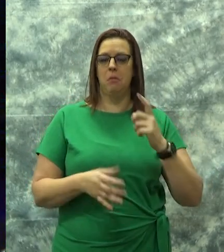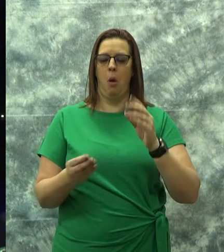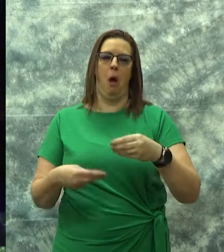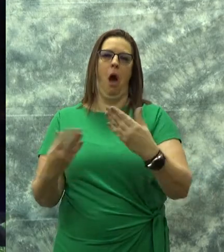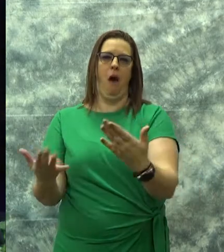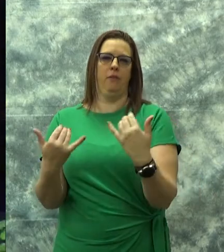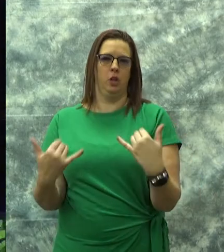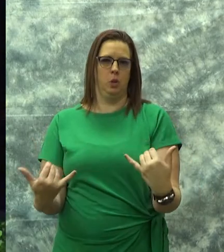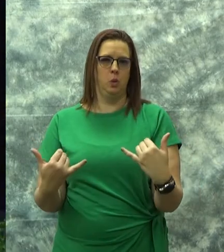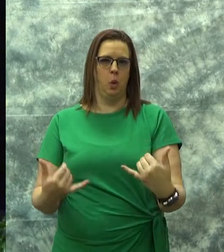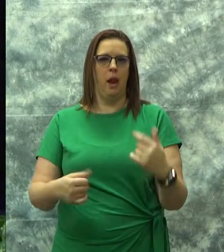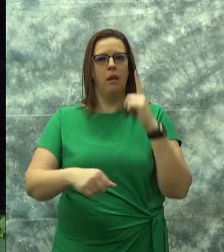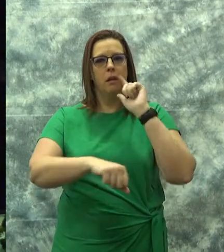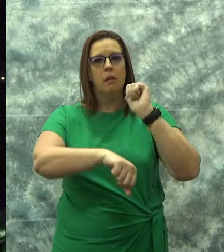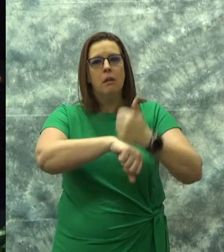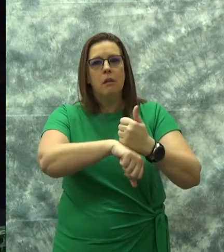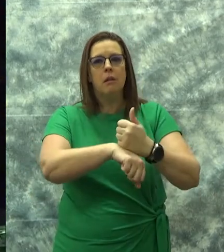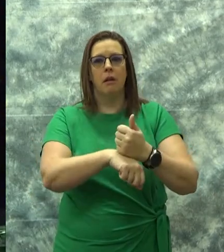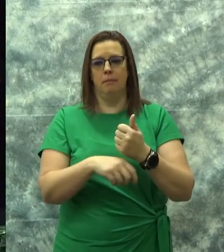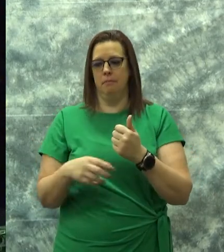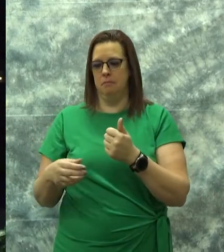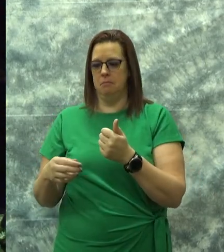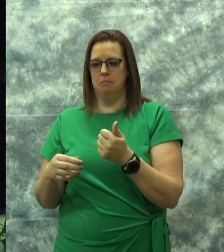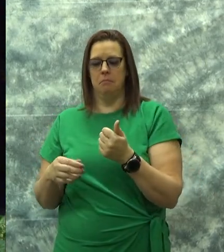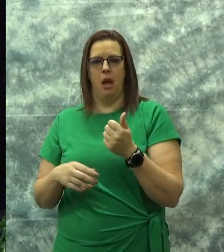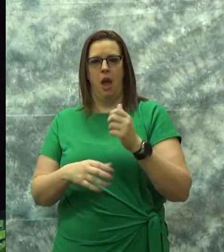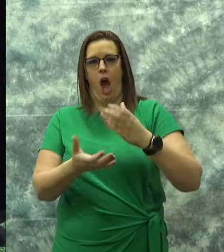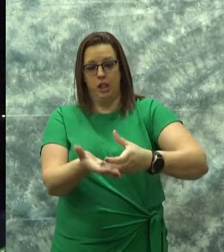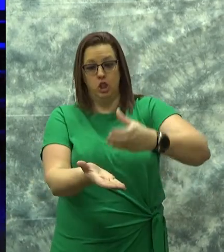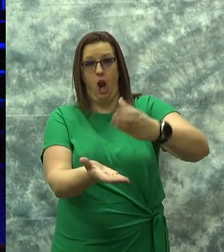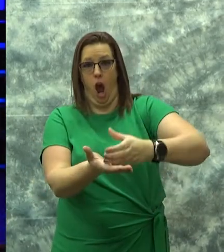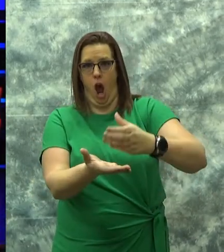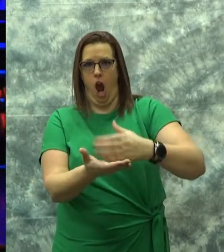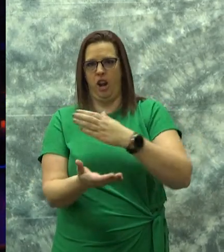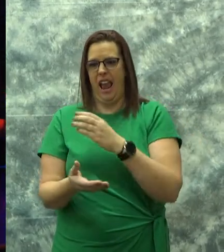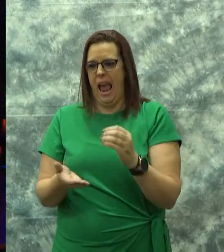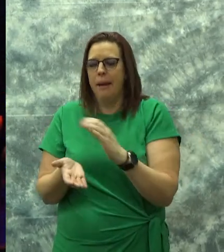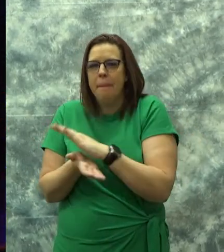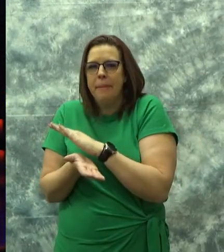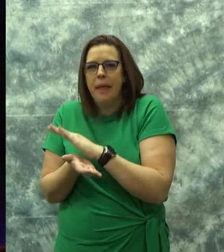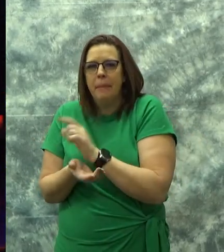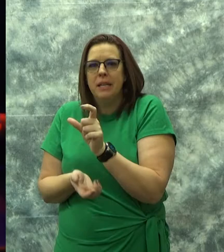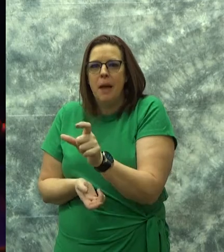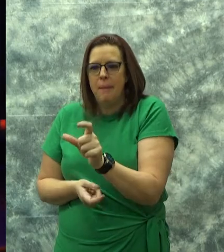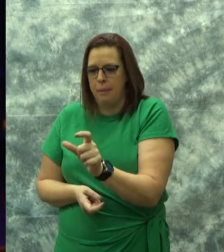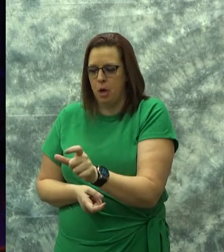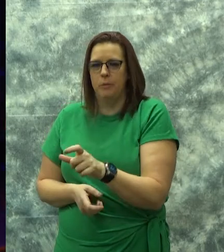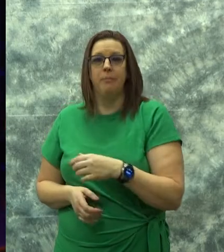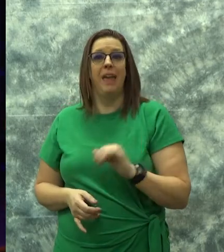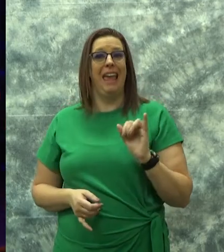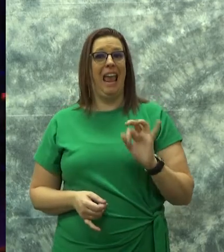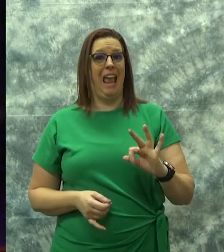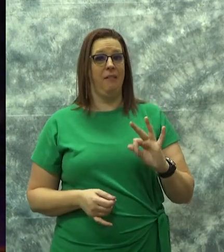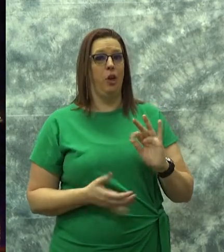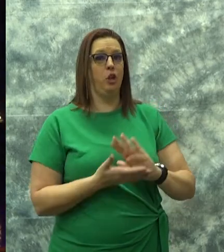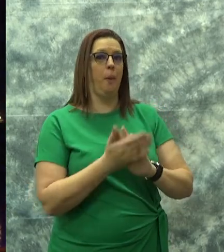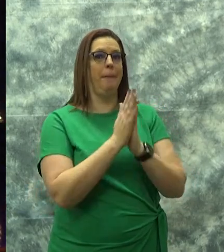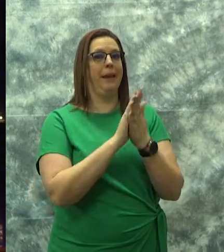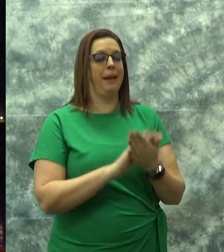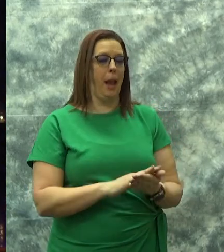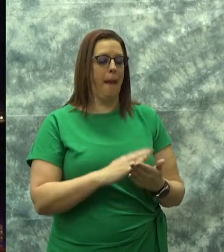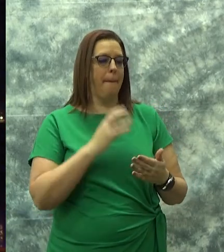up an empty jar someplace with little pieces of paper. And every time we get anxious or we start to worry, for those of us who like technology,